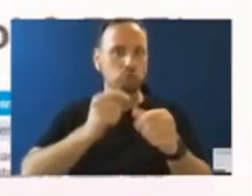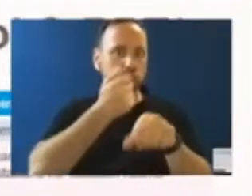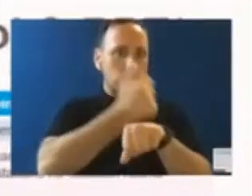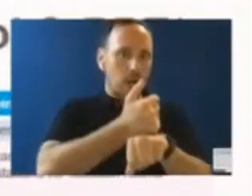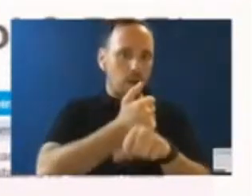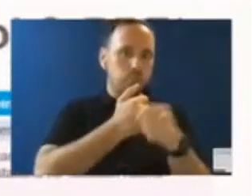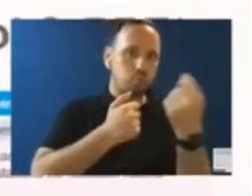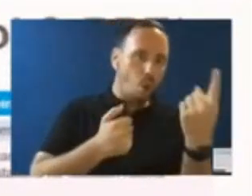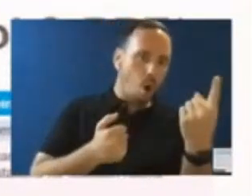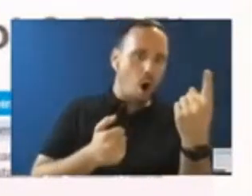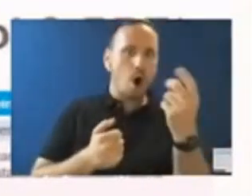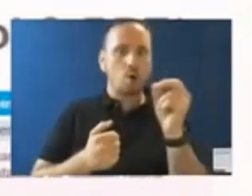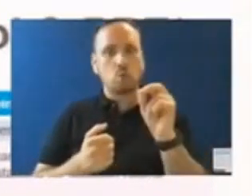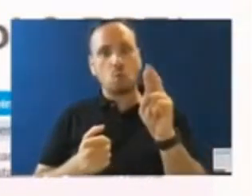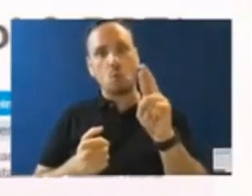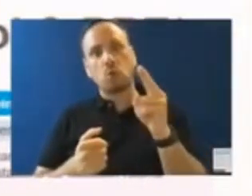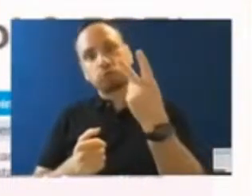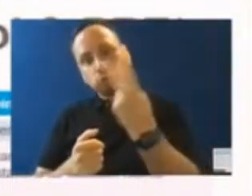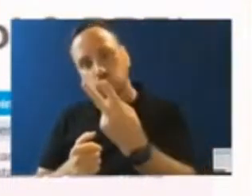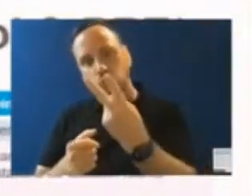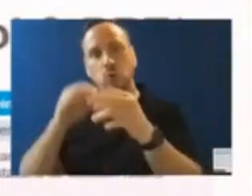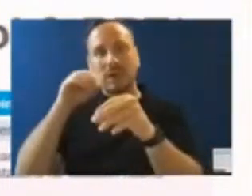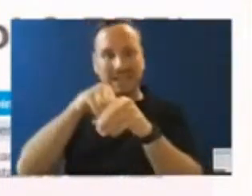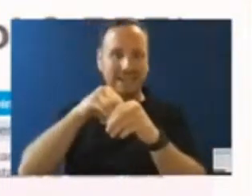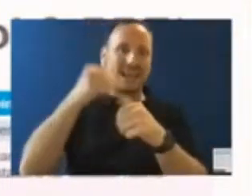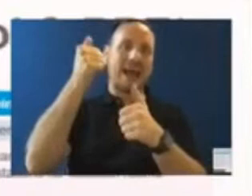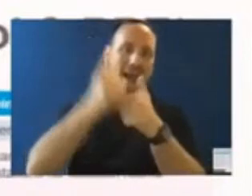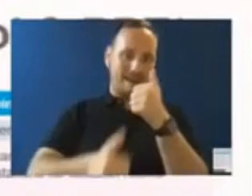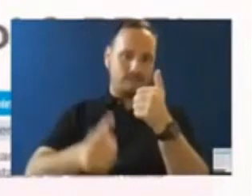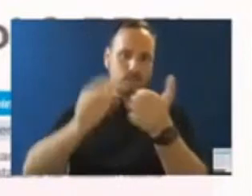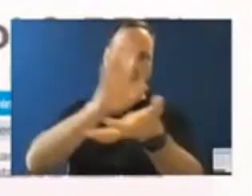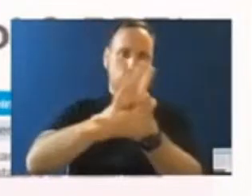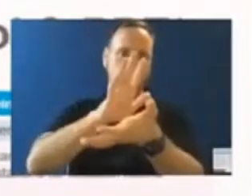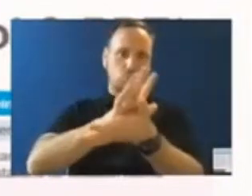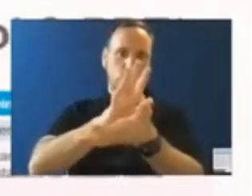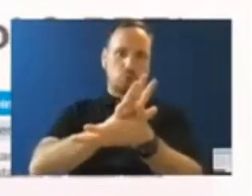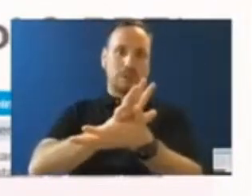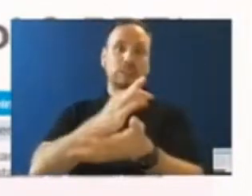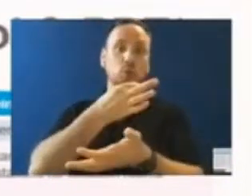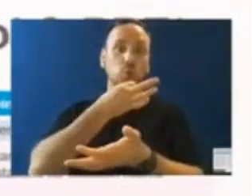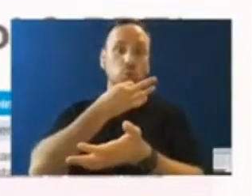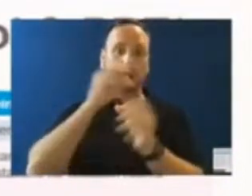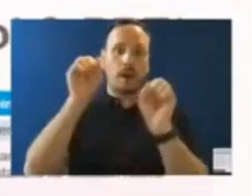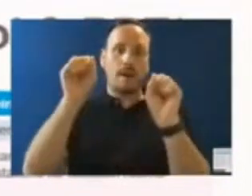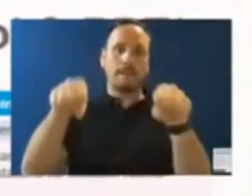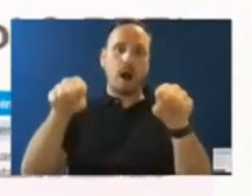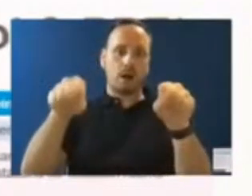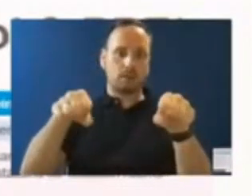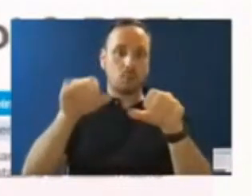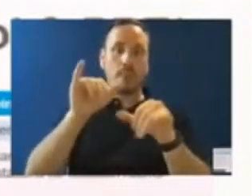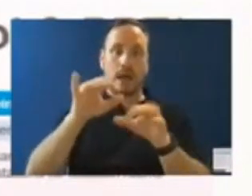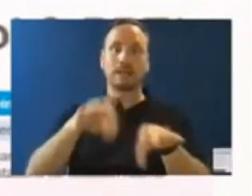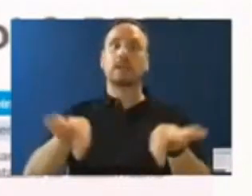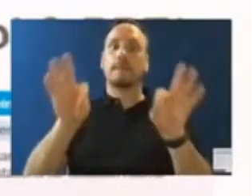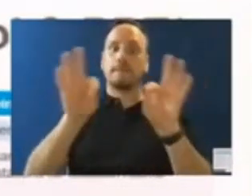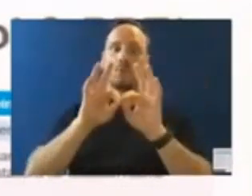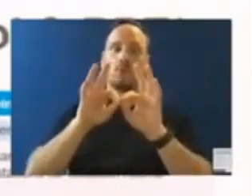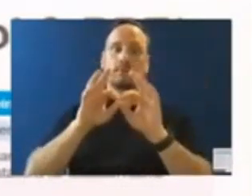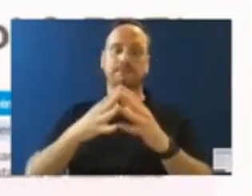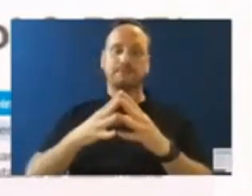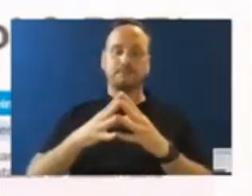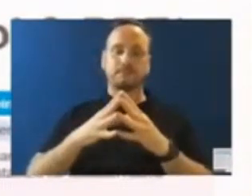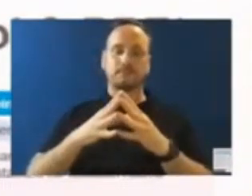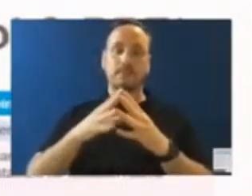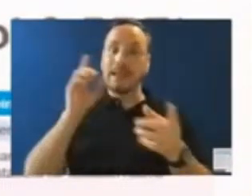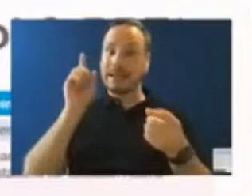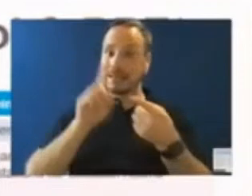those water bottle filling stations in every school as soon as we can. That's very important. But until they get there, the students will,